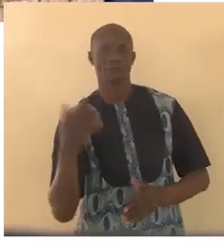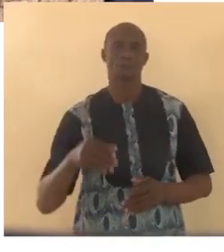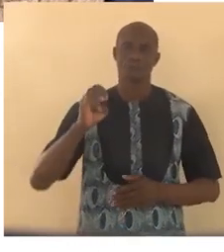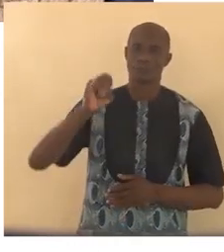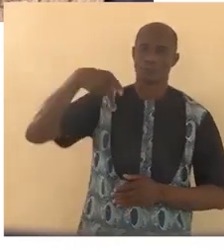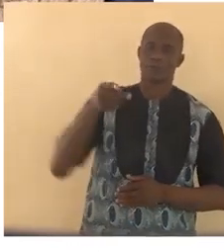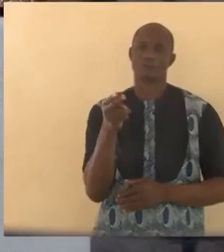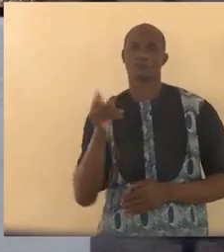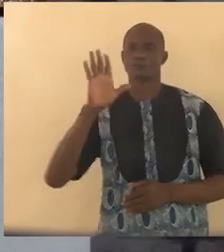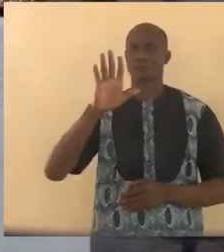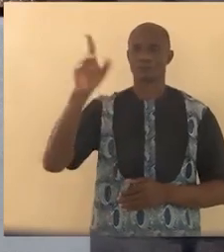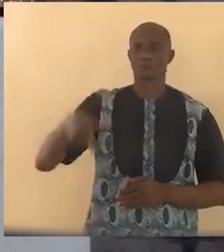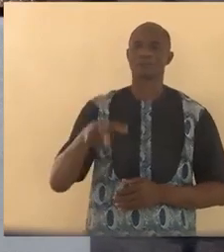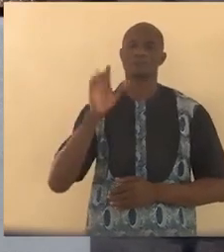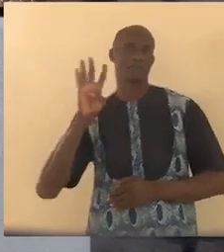Ephesians